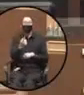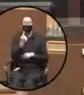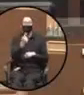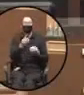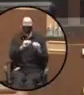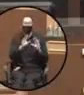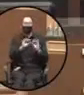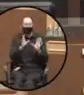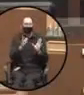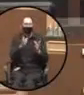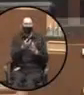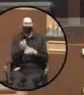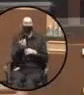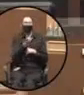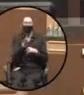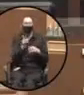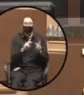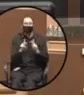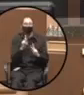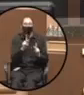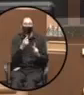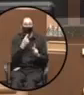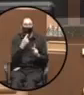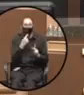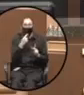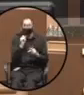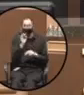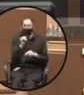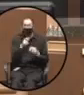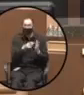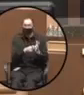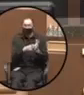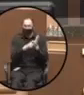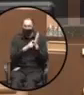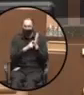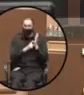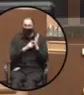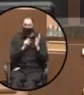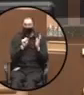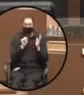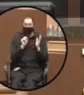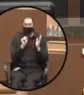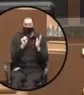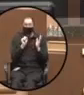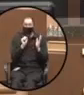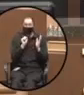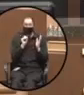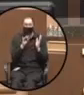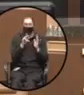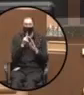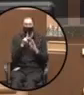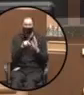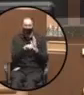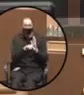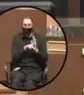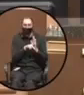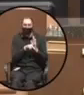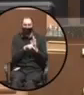do want to make. I've heard several people talk about whether there was going to be a requirement if this